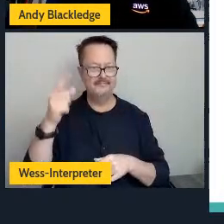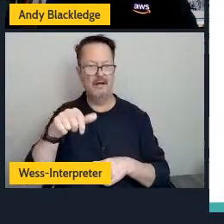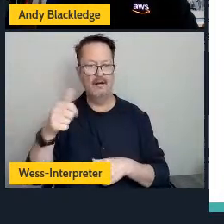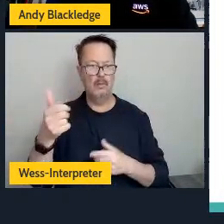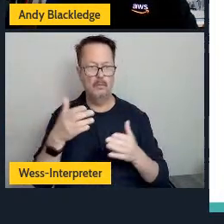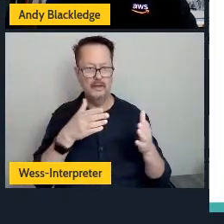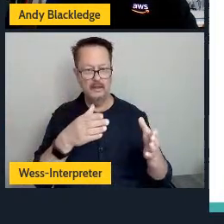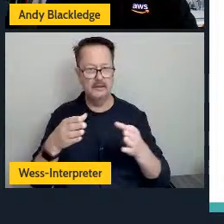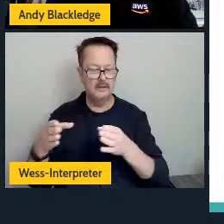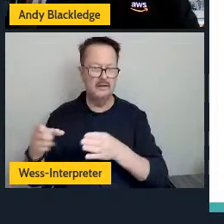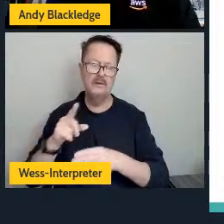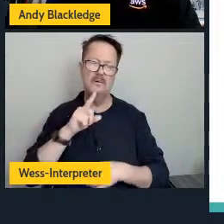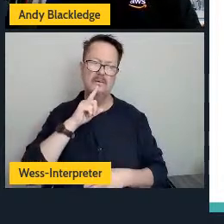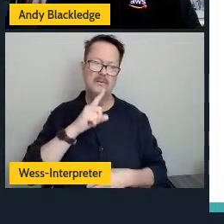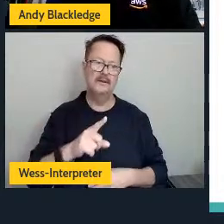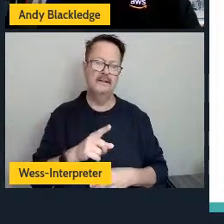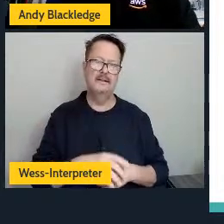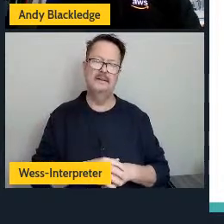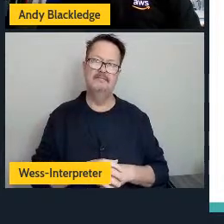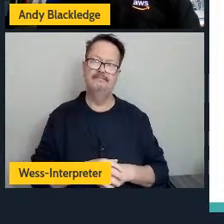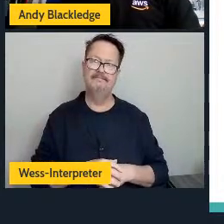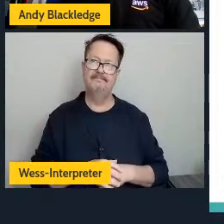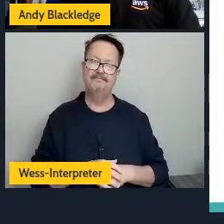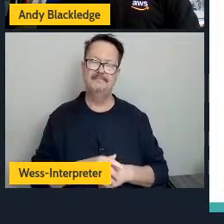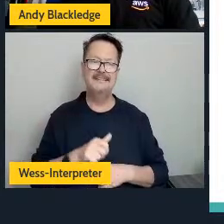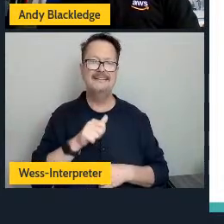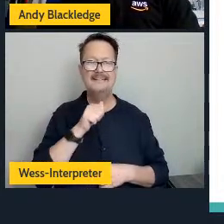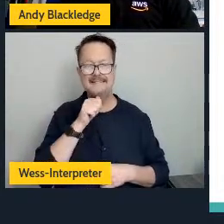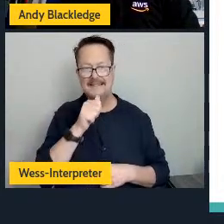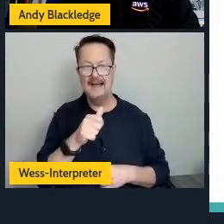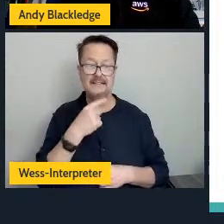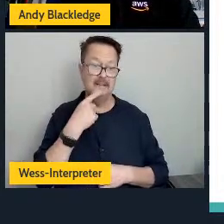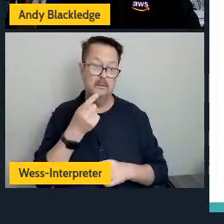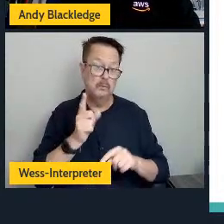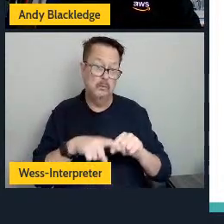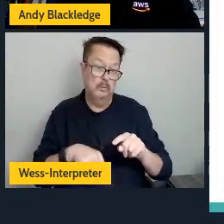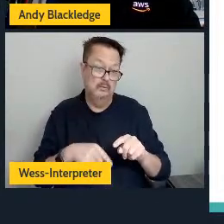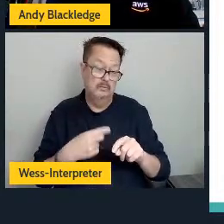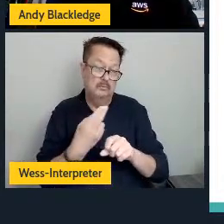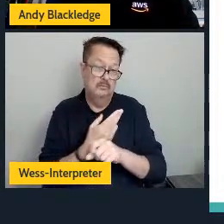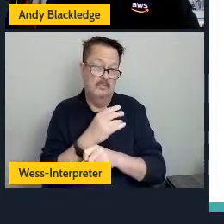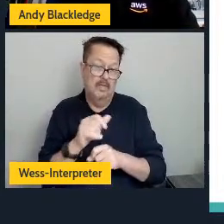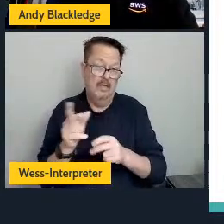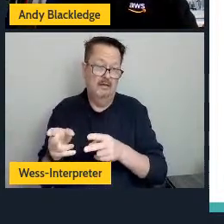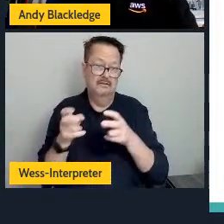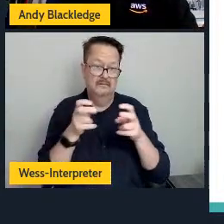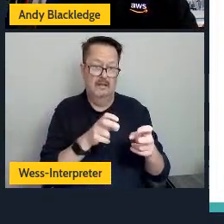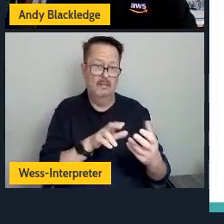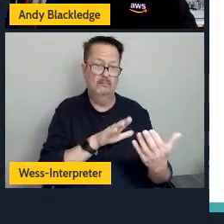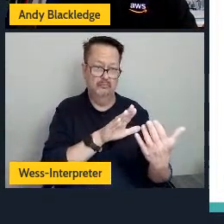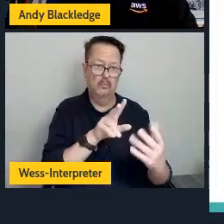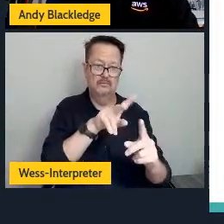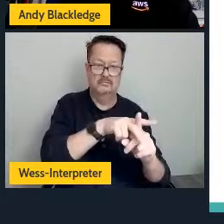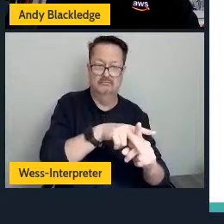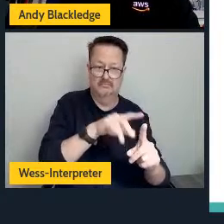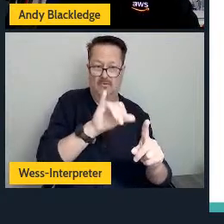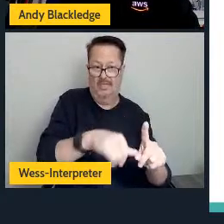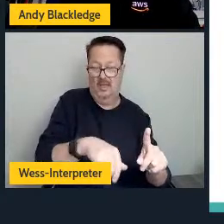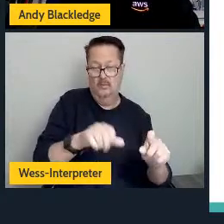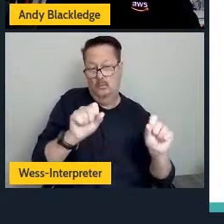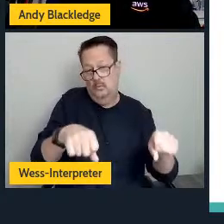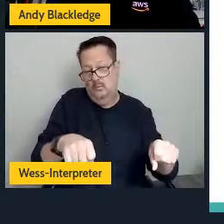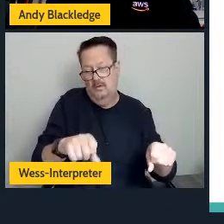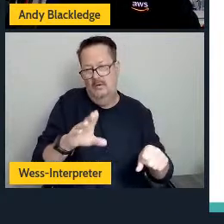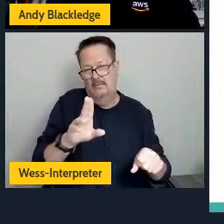But yeah, so it's really not to say that you couldn't take this approach with that, but